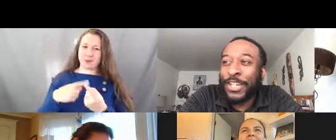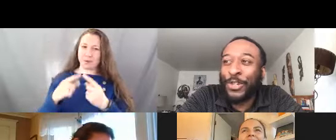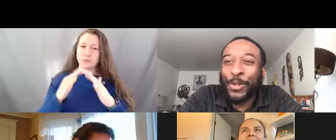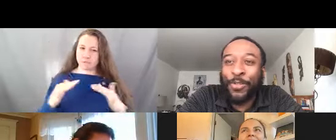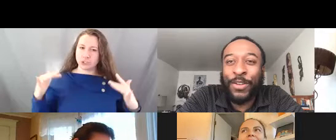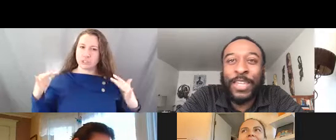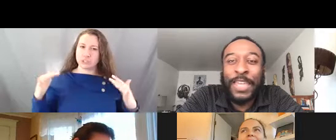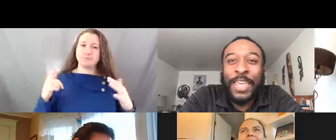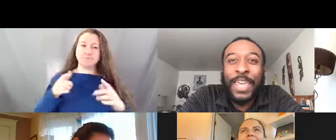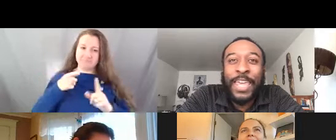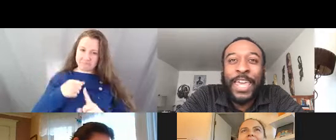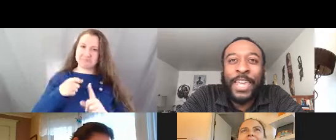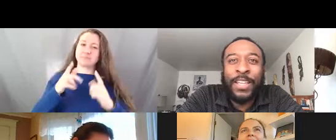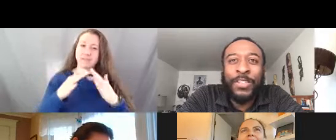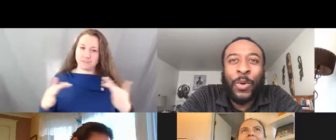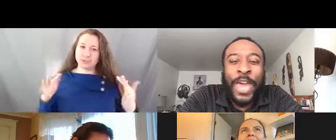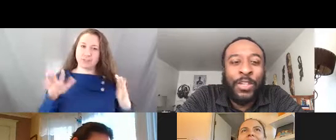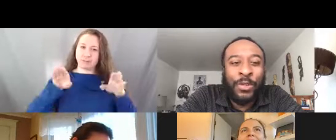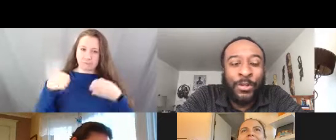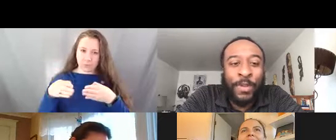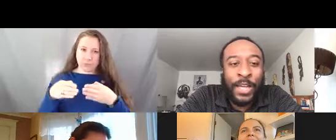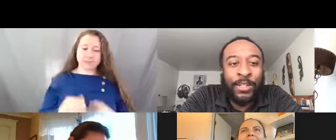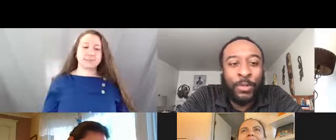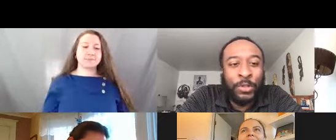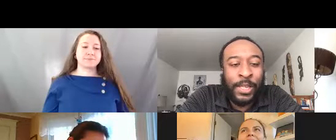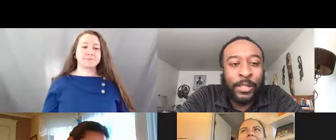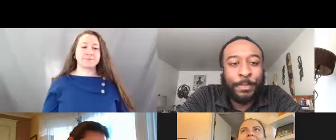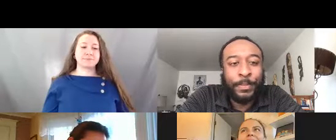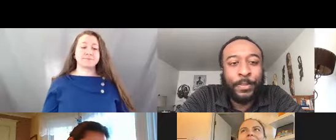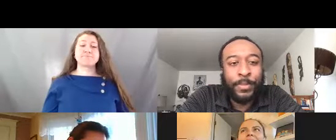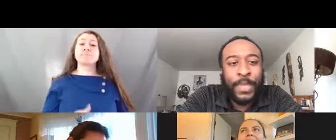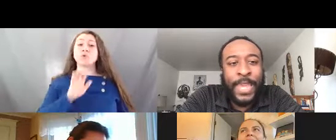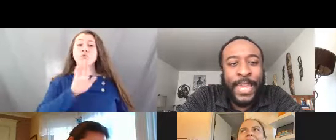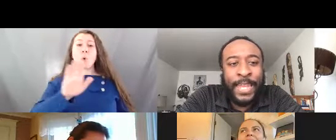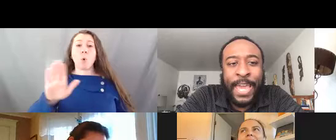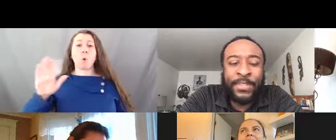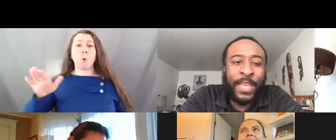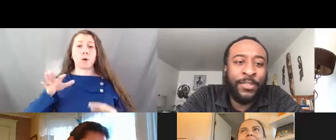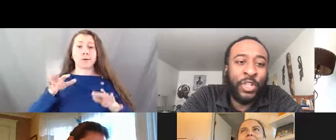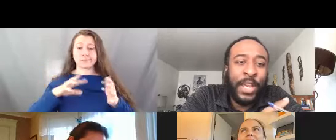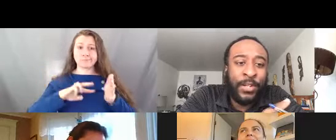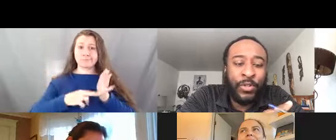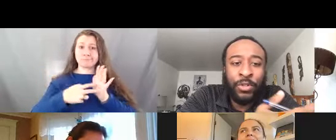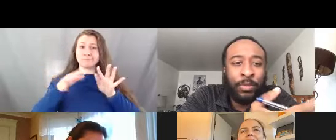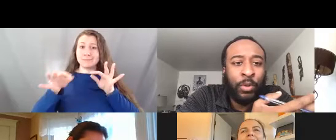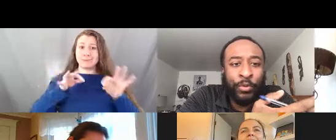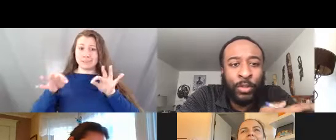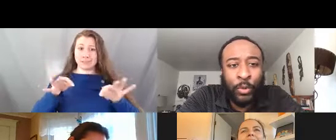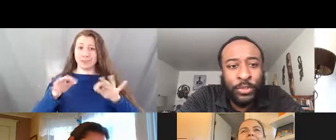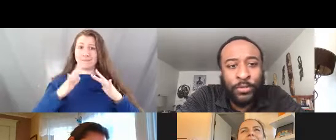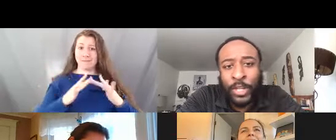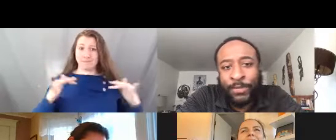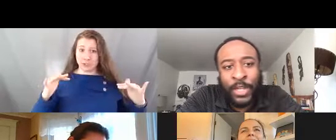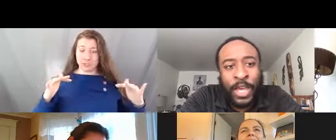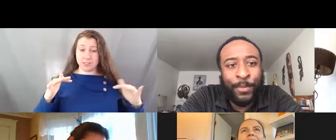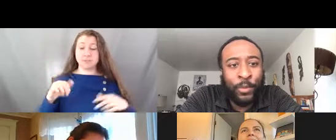one's intentional around it. And so, how do you define diversity? And has that changed over the